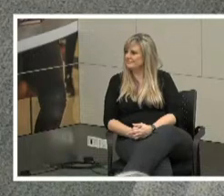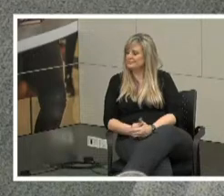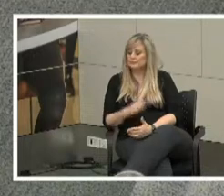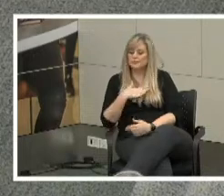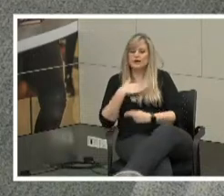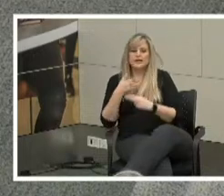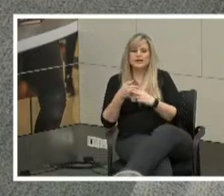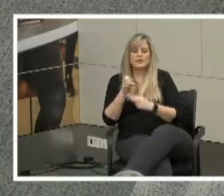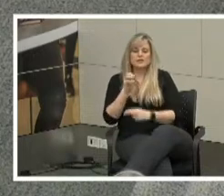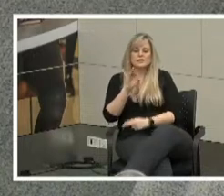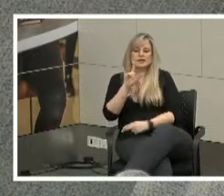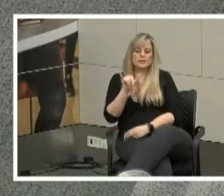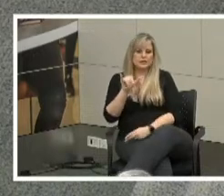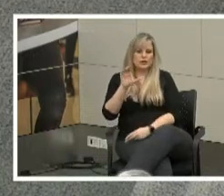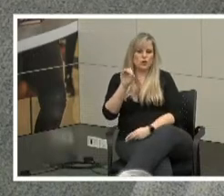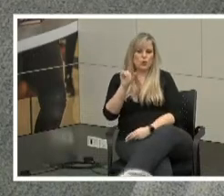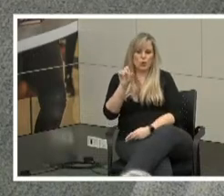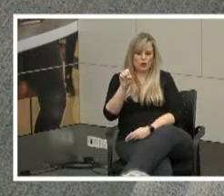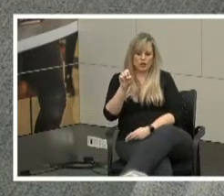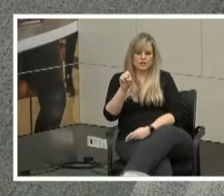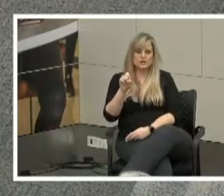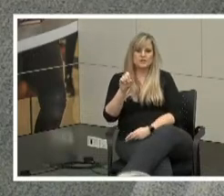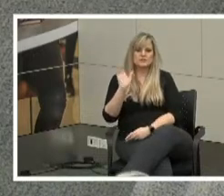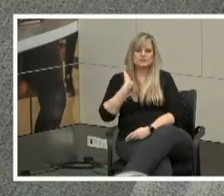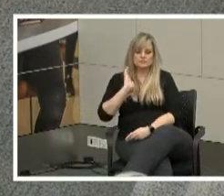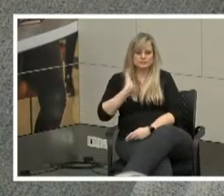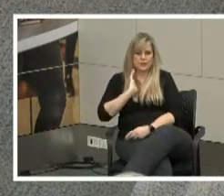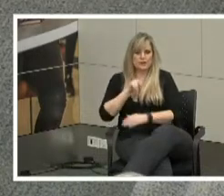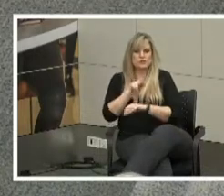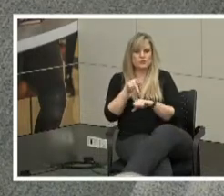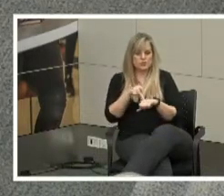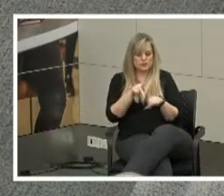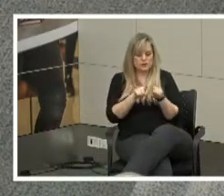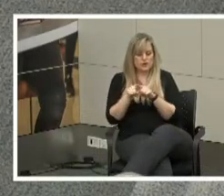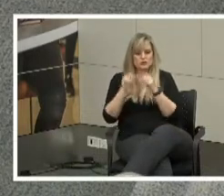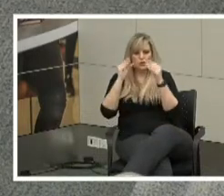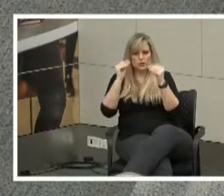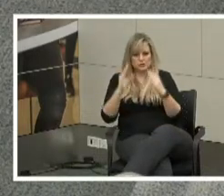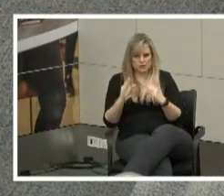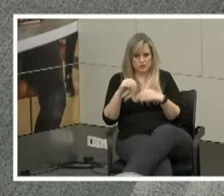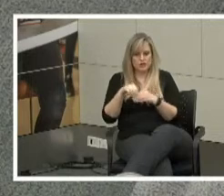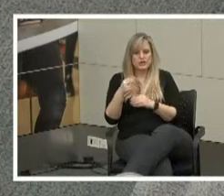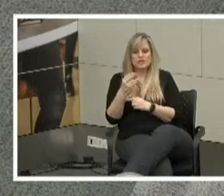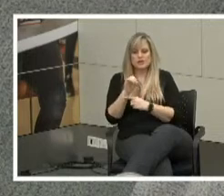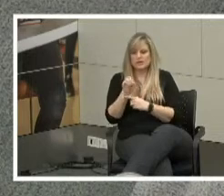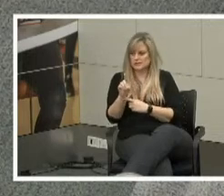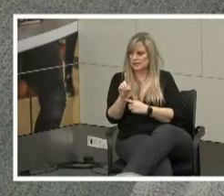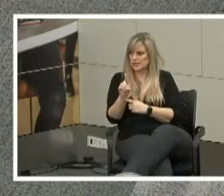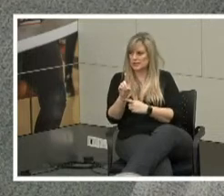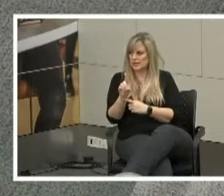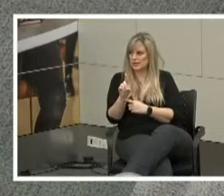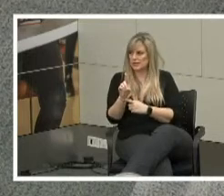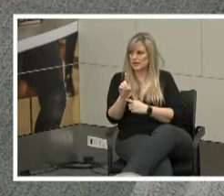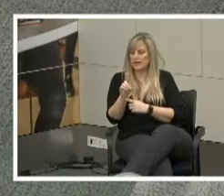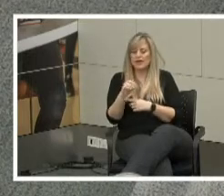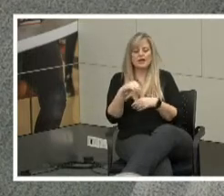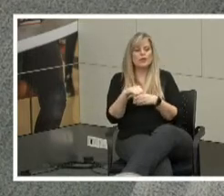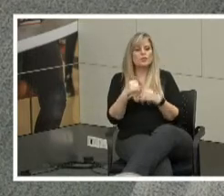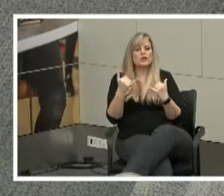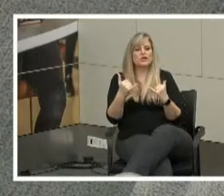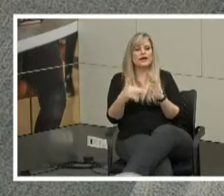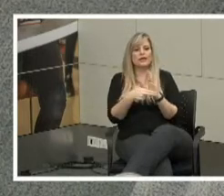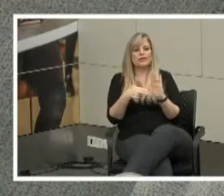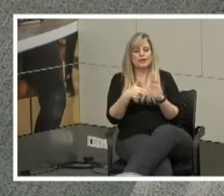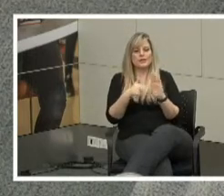my name is Emily Cole I was a principal and a teacher in HISD in what are identified as challenging